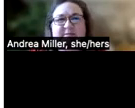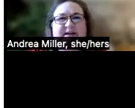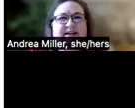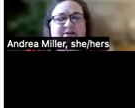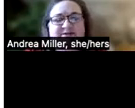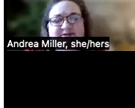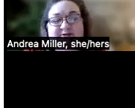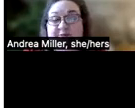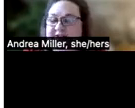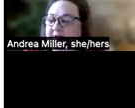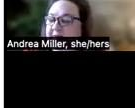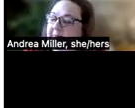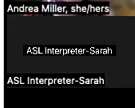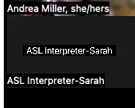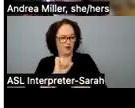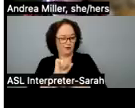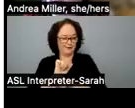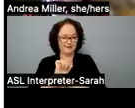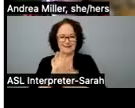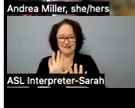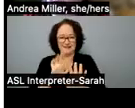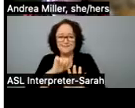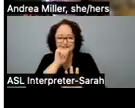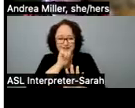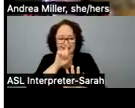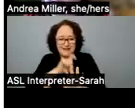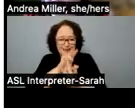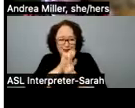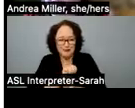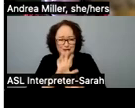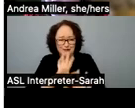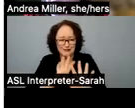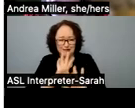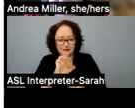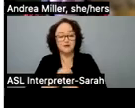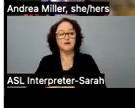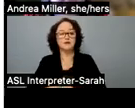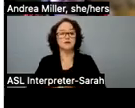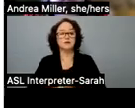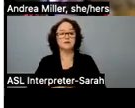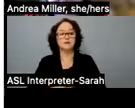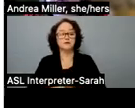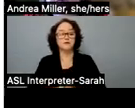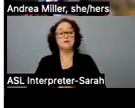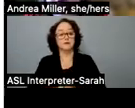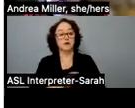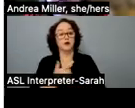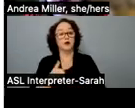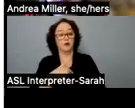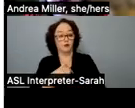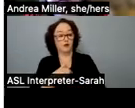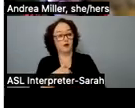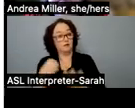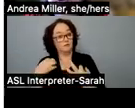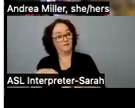take some getting used to, so please bear with me. I would like to say that we've benefited with the development work that we've